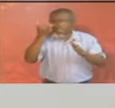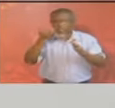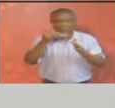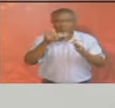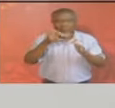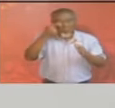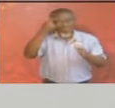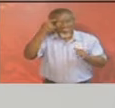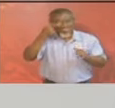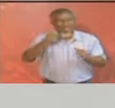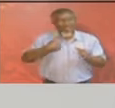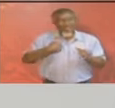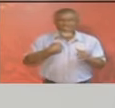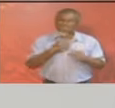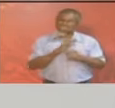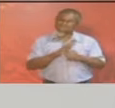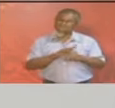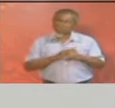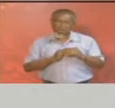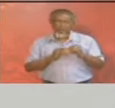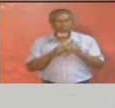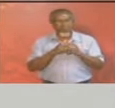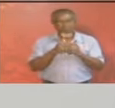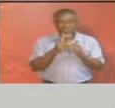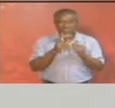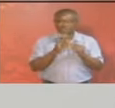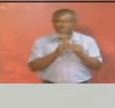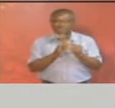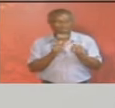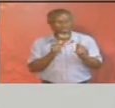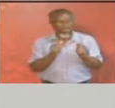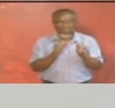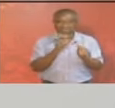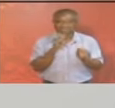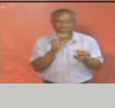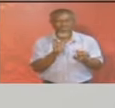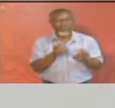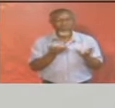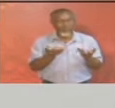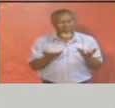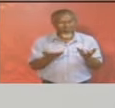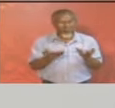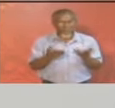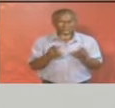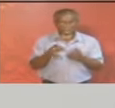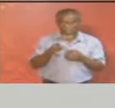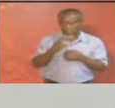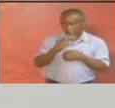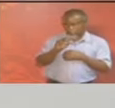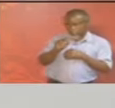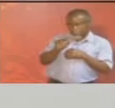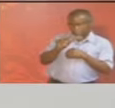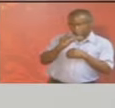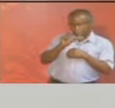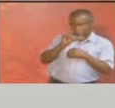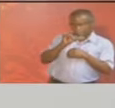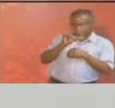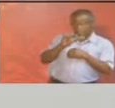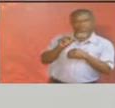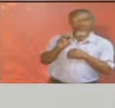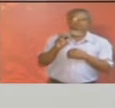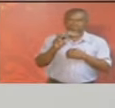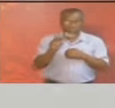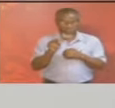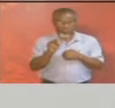because you feel like I don't want to make it appear that I'm being scornful of my workmates. And as